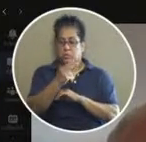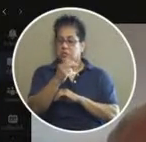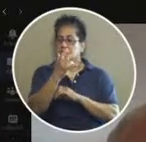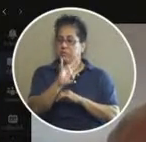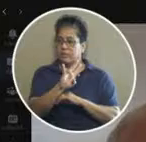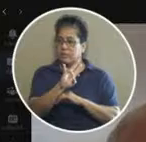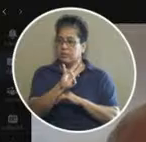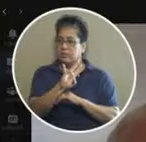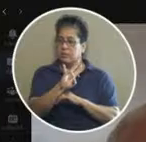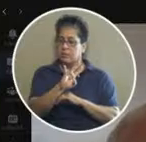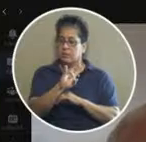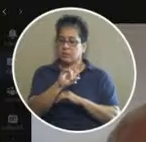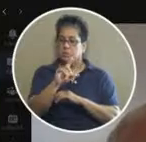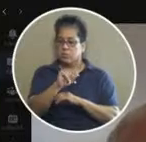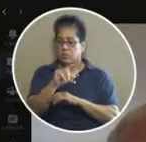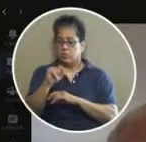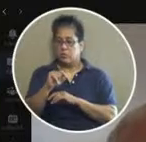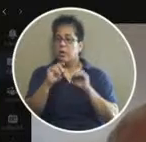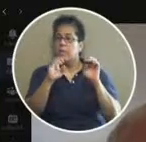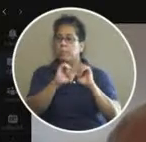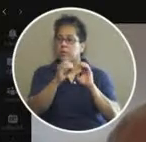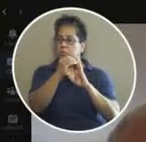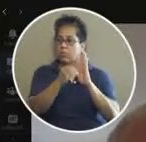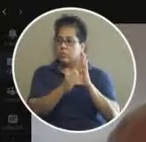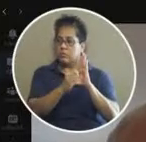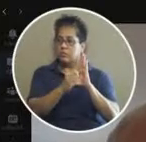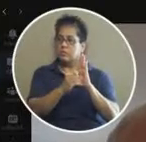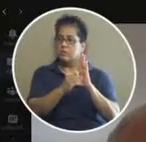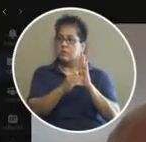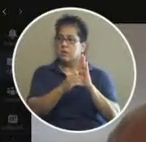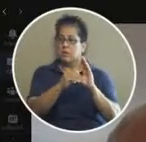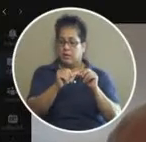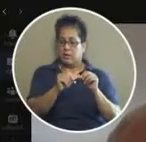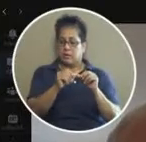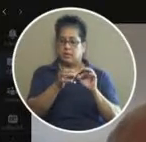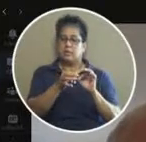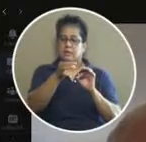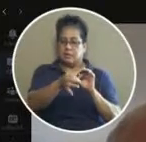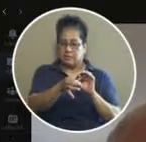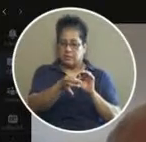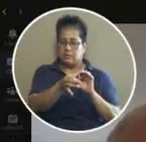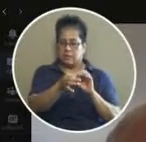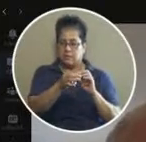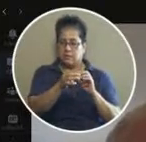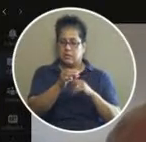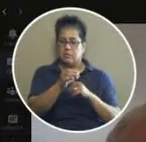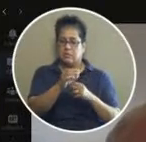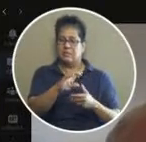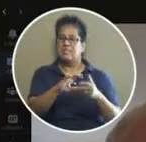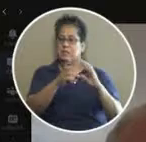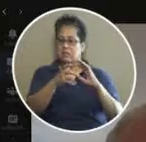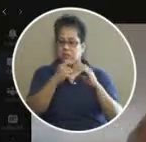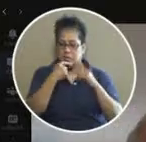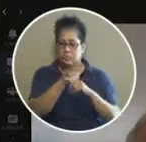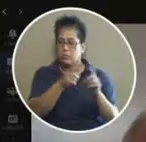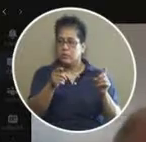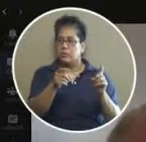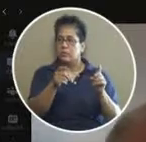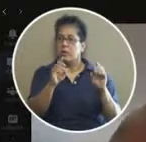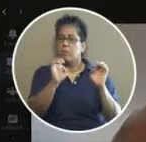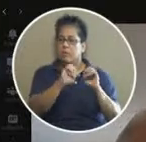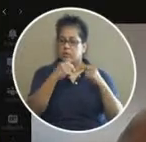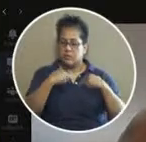17, 2020 emergency ordinance, and through it extended the disaster declaration due to a public health